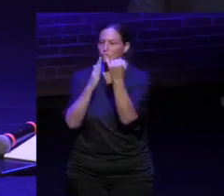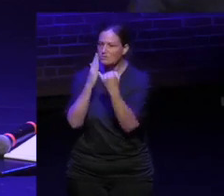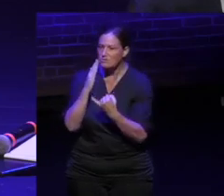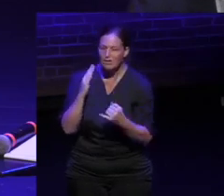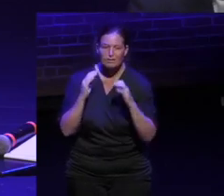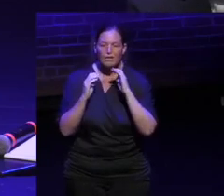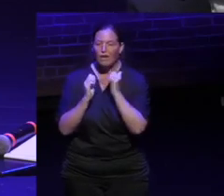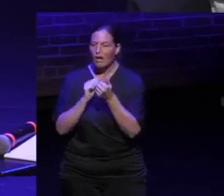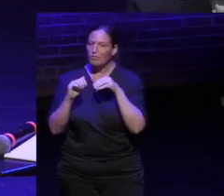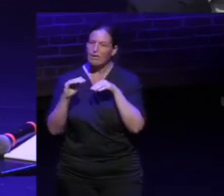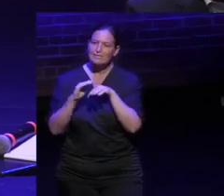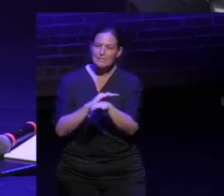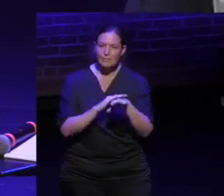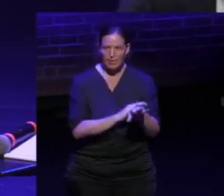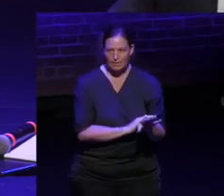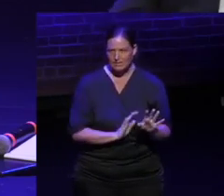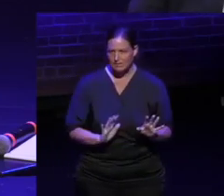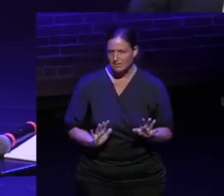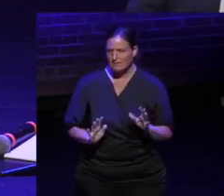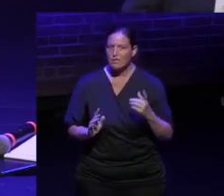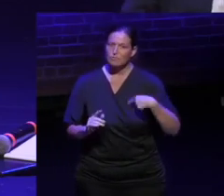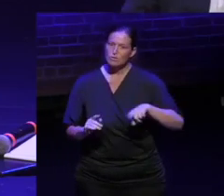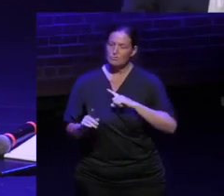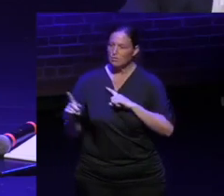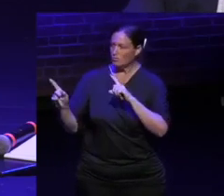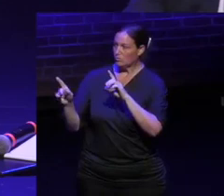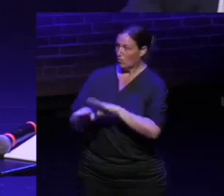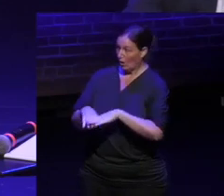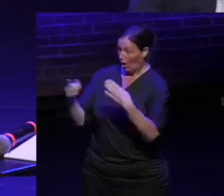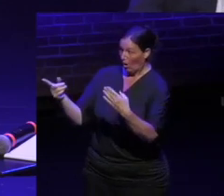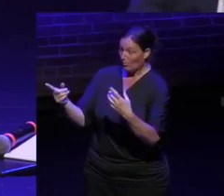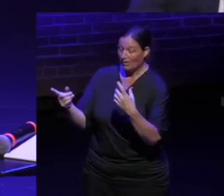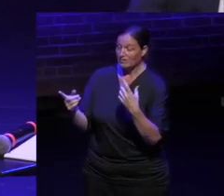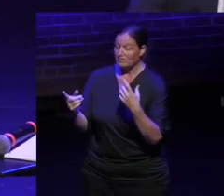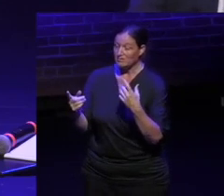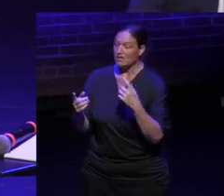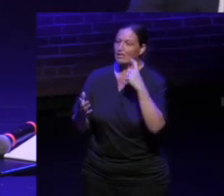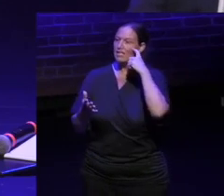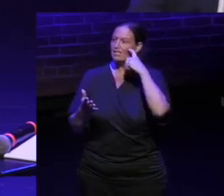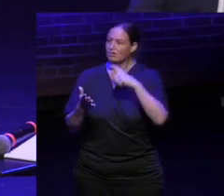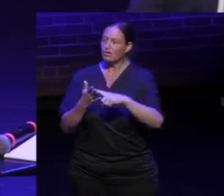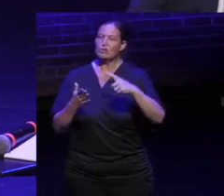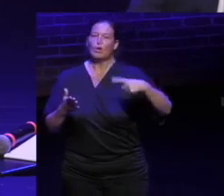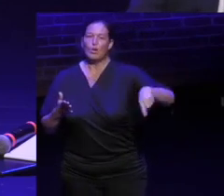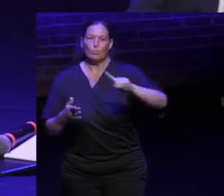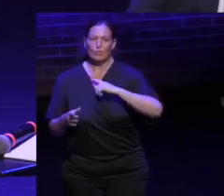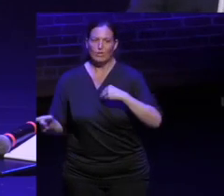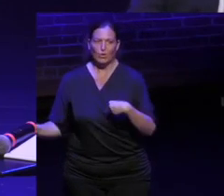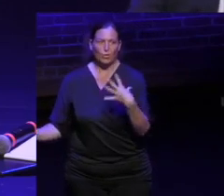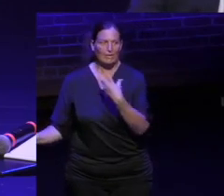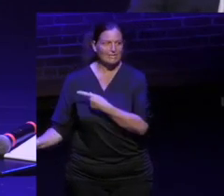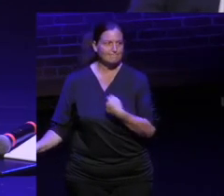support accessibility? So I really appreciated the way you opened, acknowledging the fact that we are all white folks up